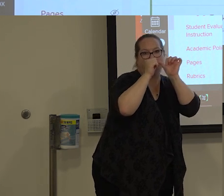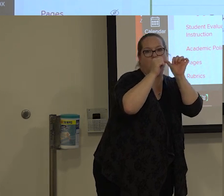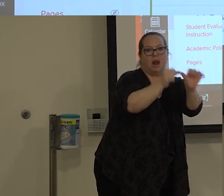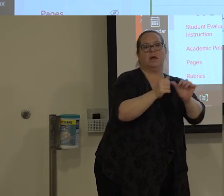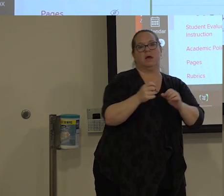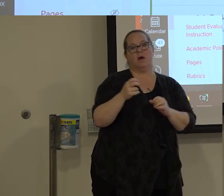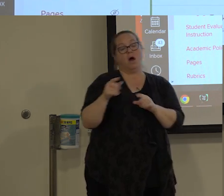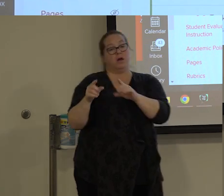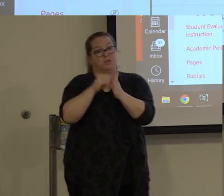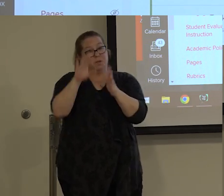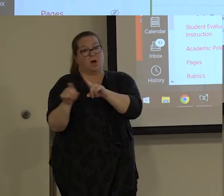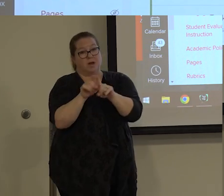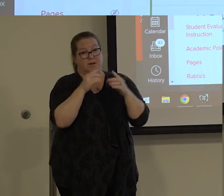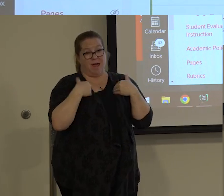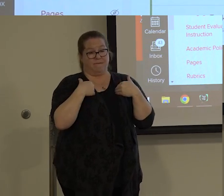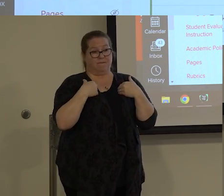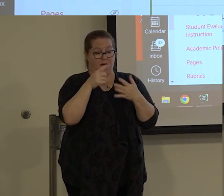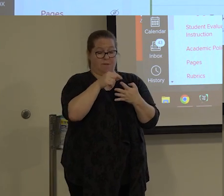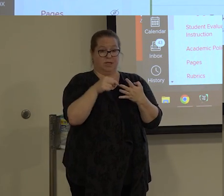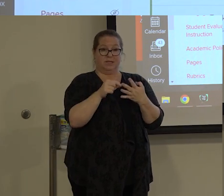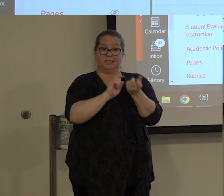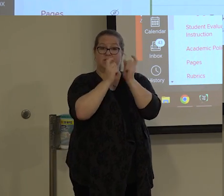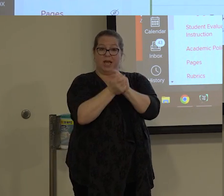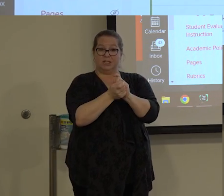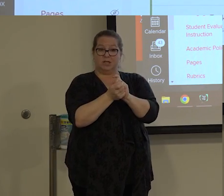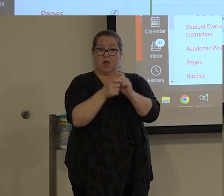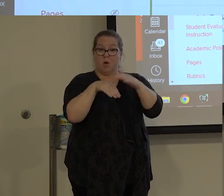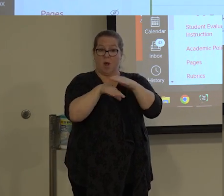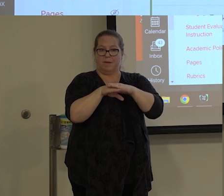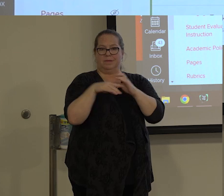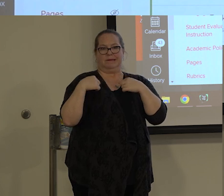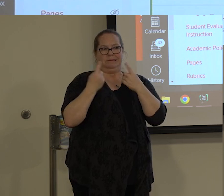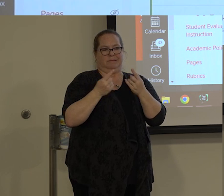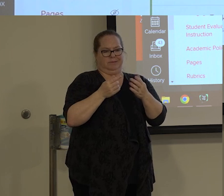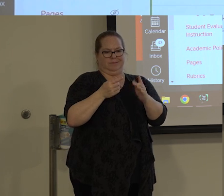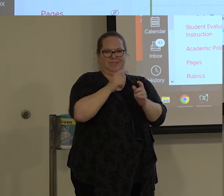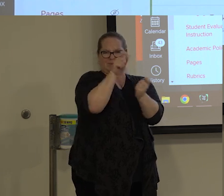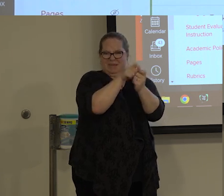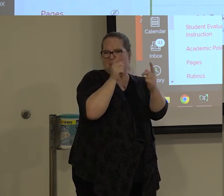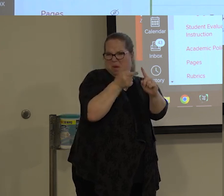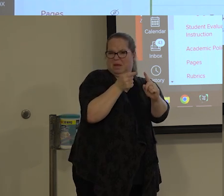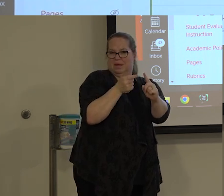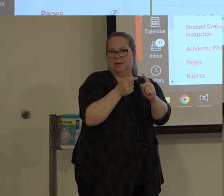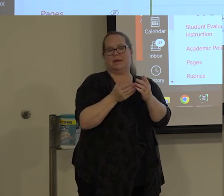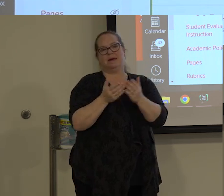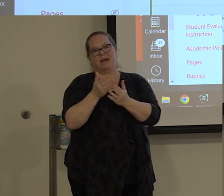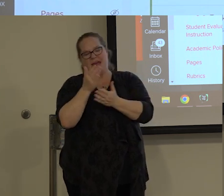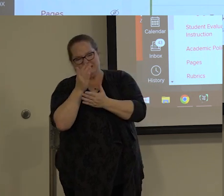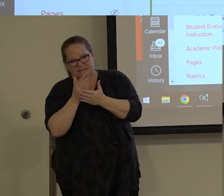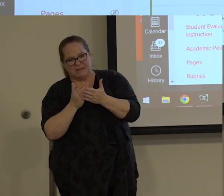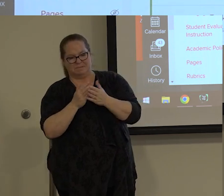on. Students also have the option to change their enrollment up to a certain point in the semester. And in some iterations of the